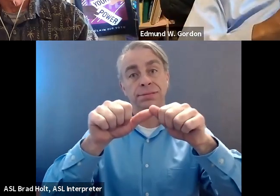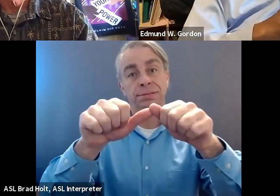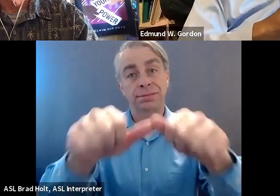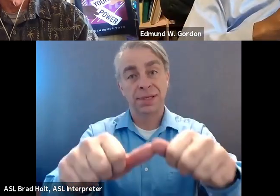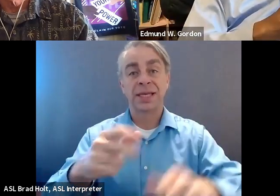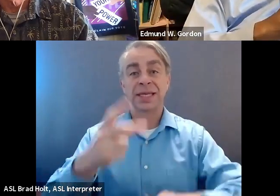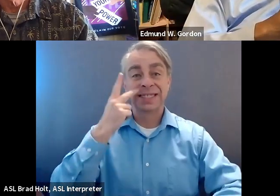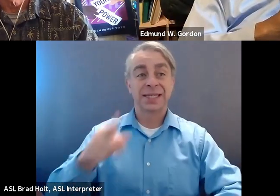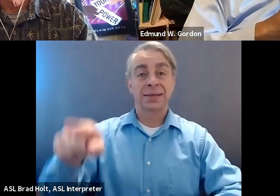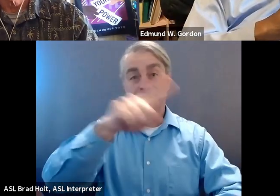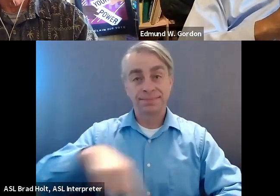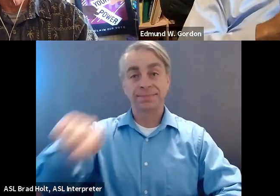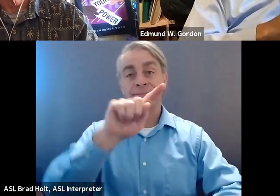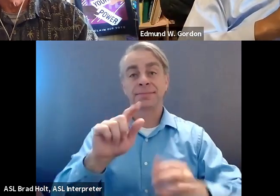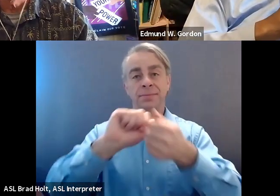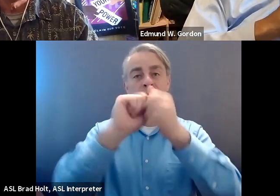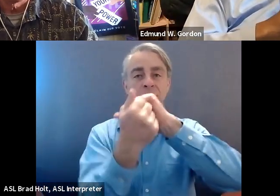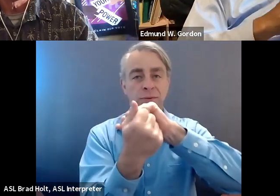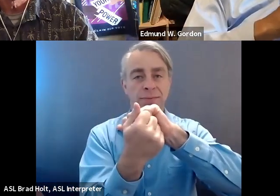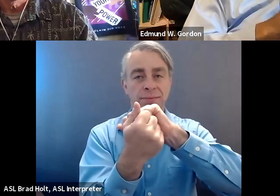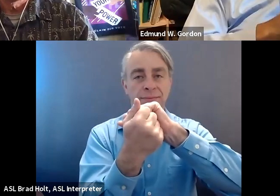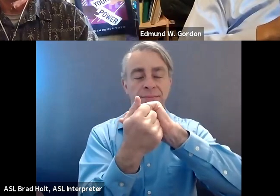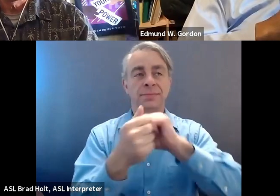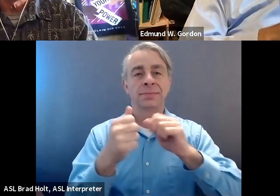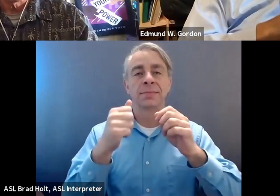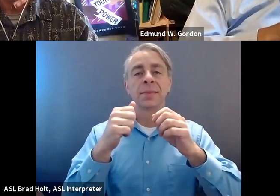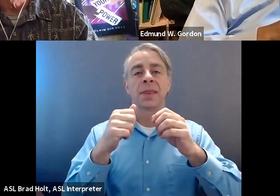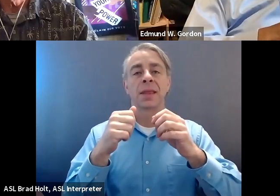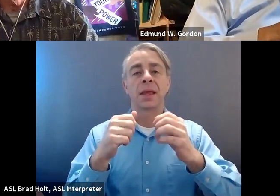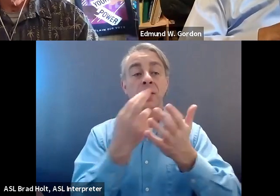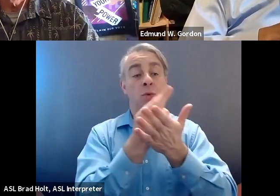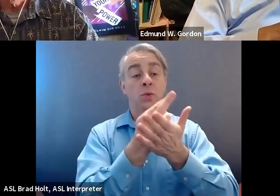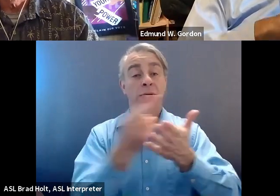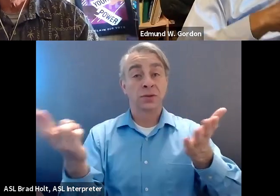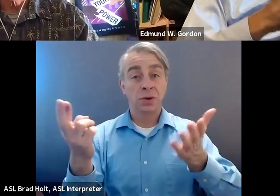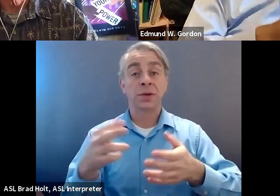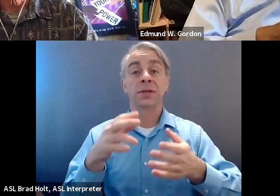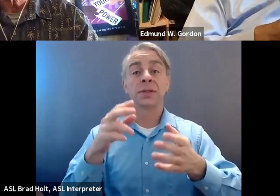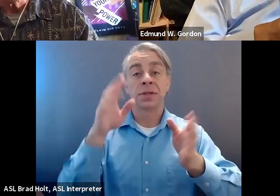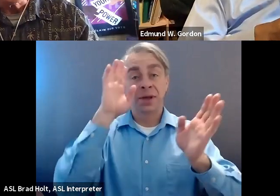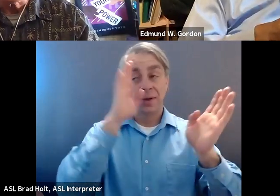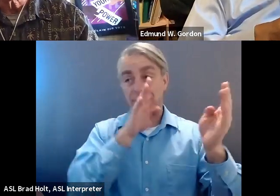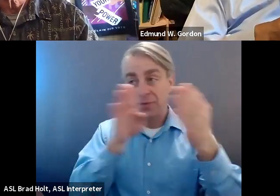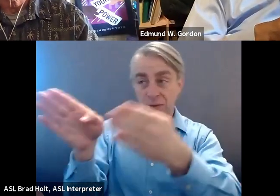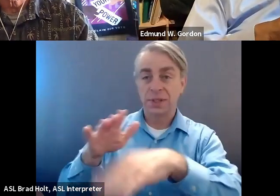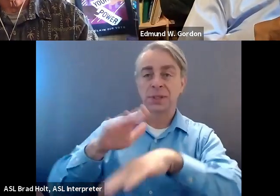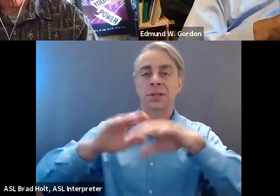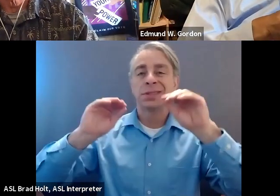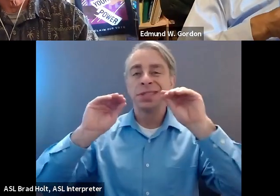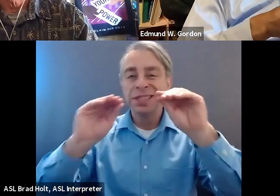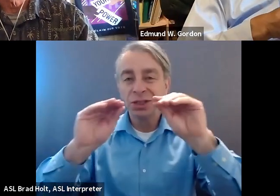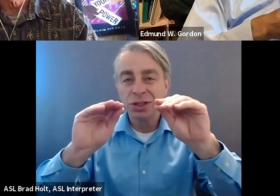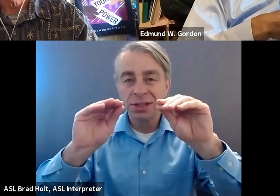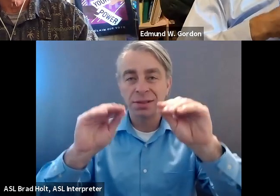corner and start devoting some of our resources to educating kids.